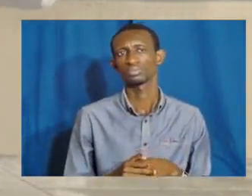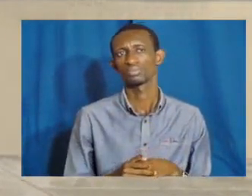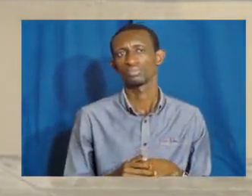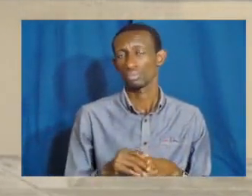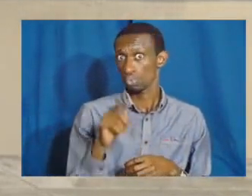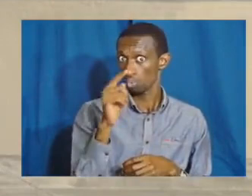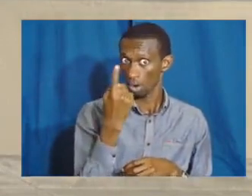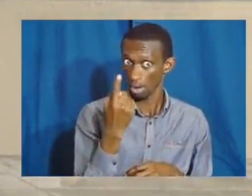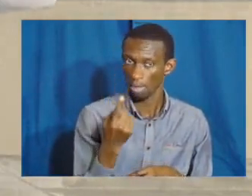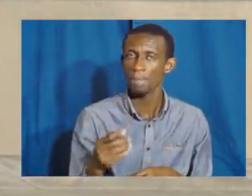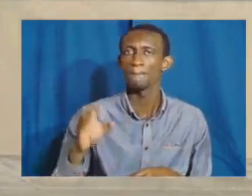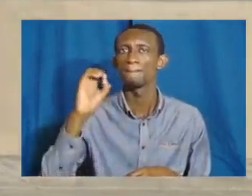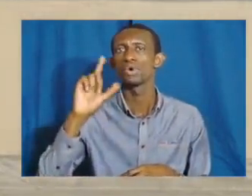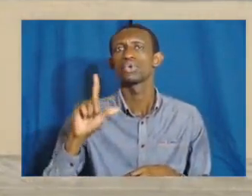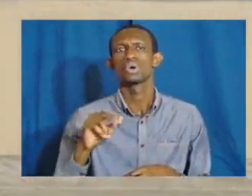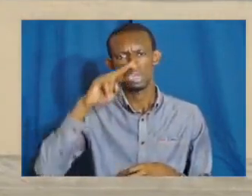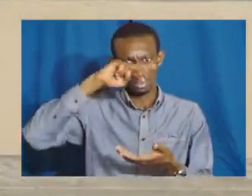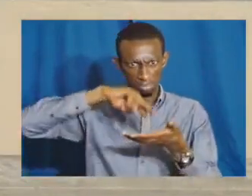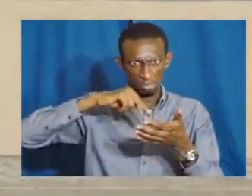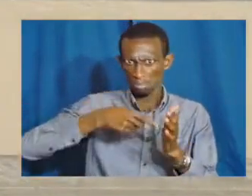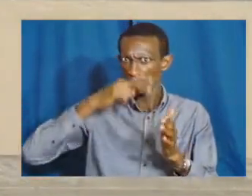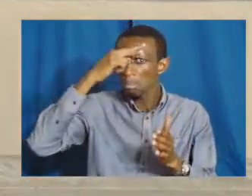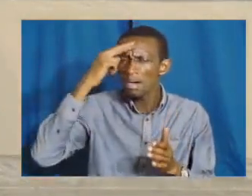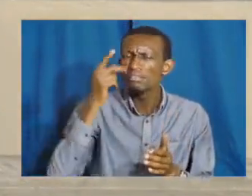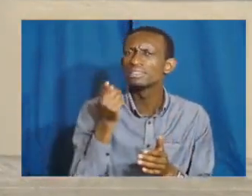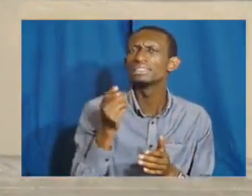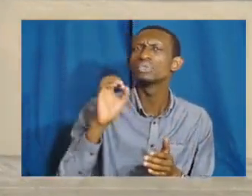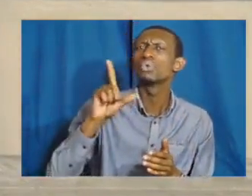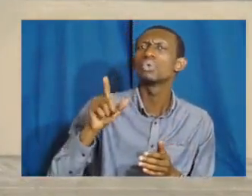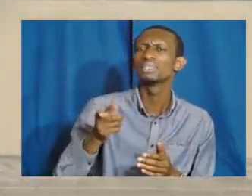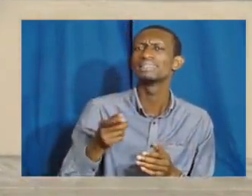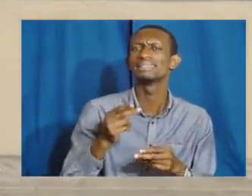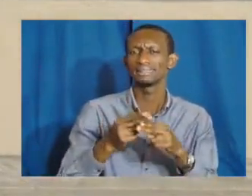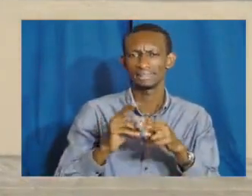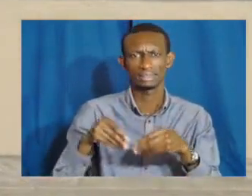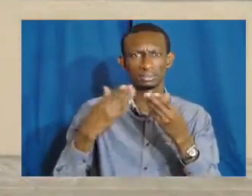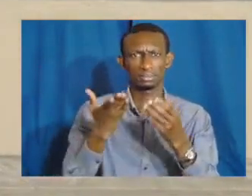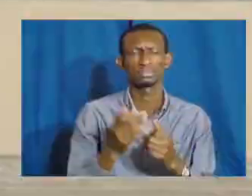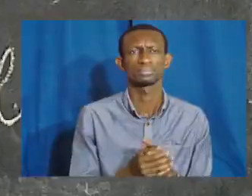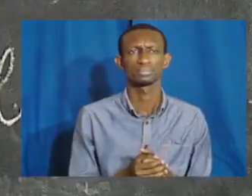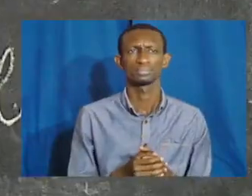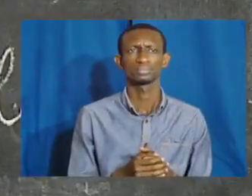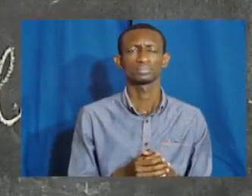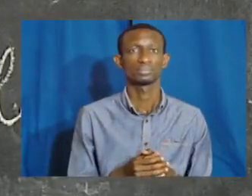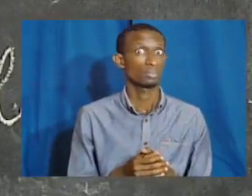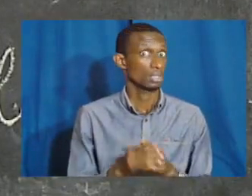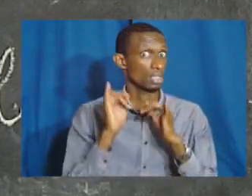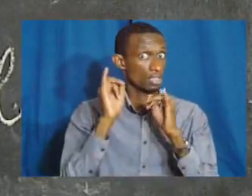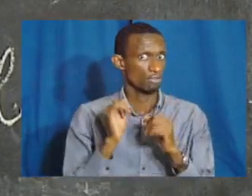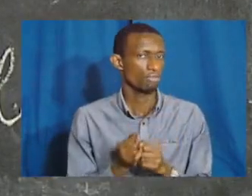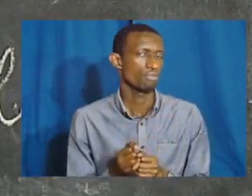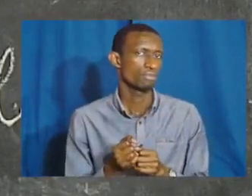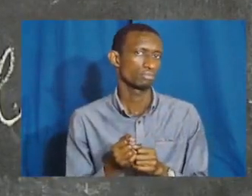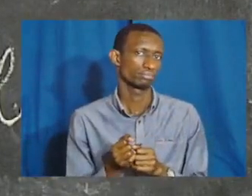1-ol, because that ol is the one that makes it the alcohol. If we are coming, we